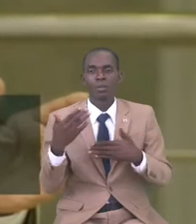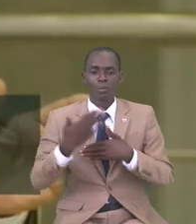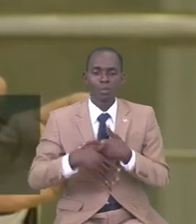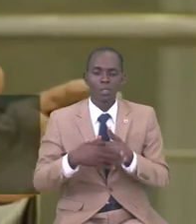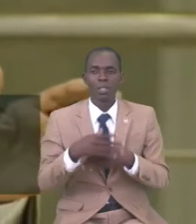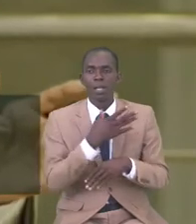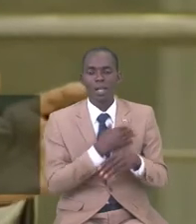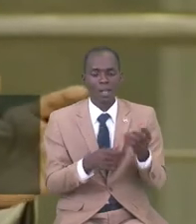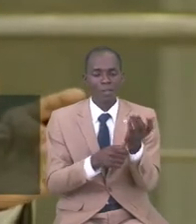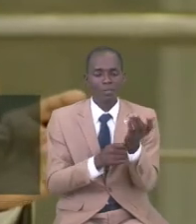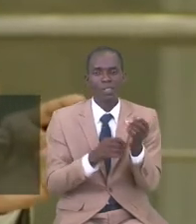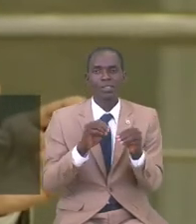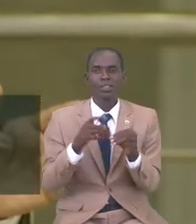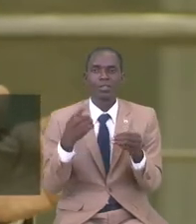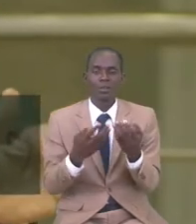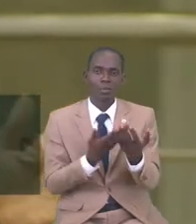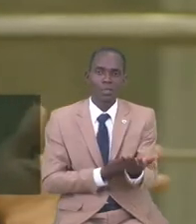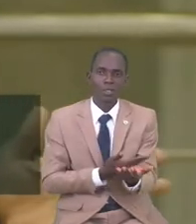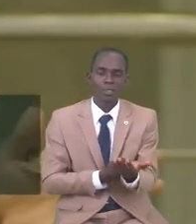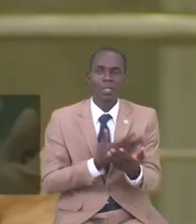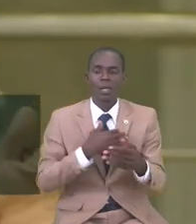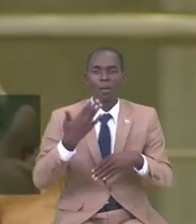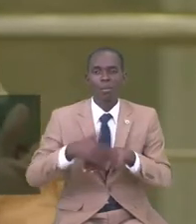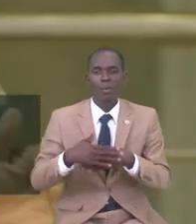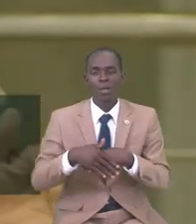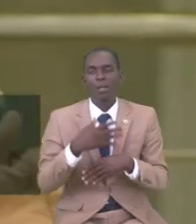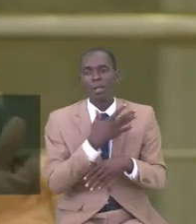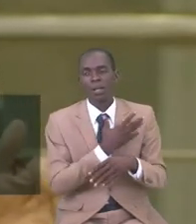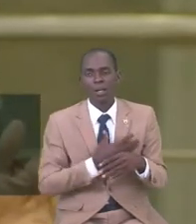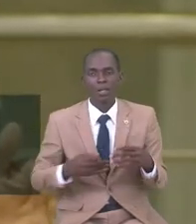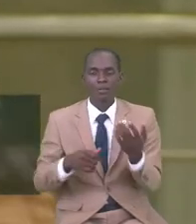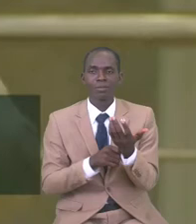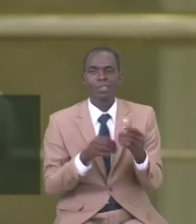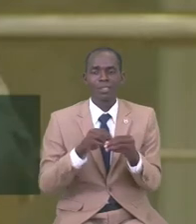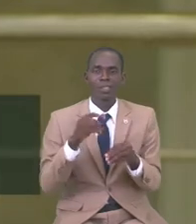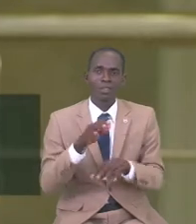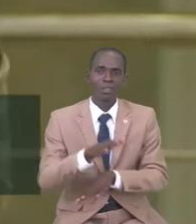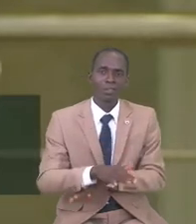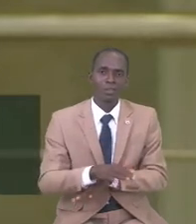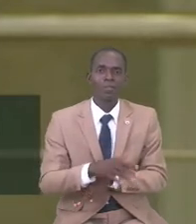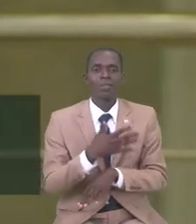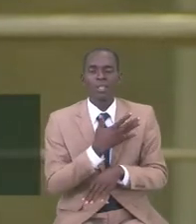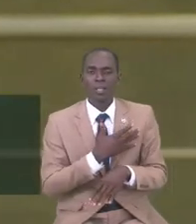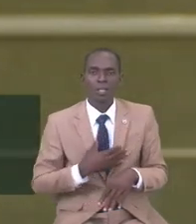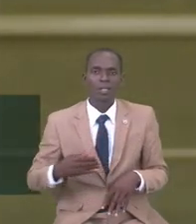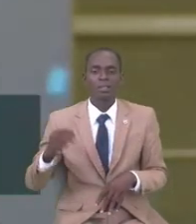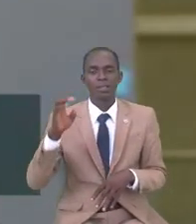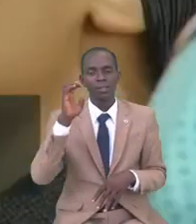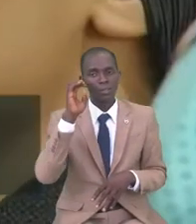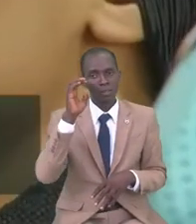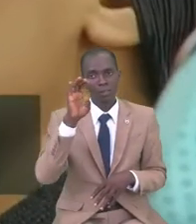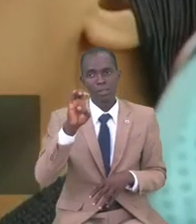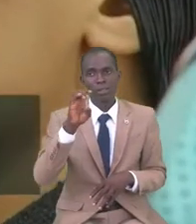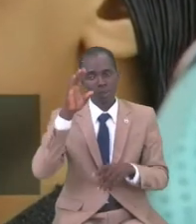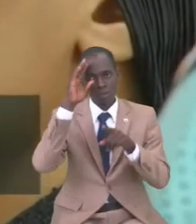morning, and bread and flesh in the evening, and he drank of